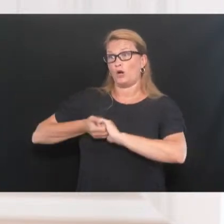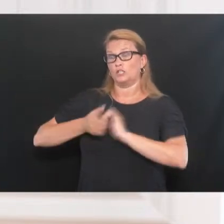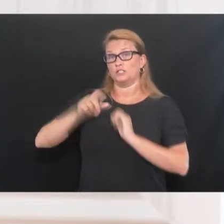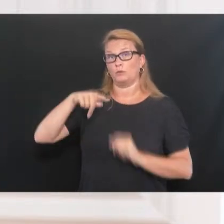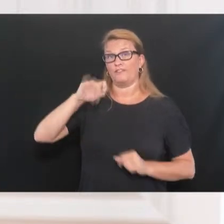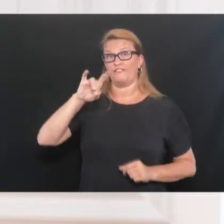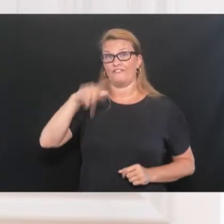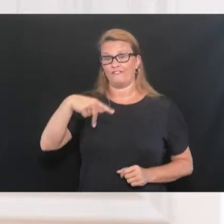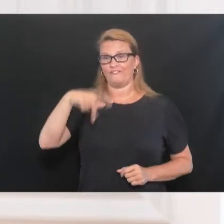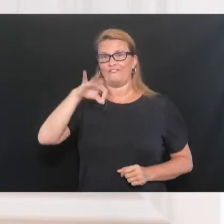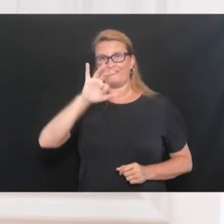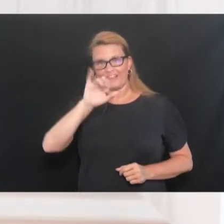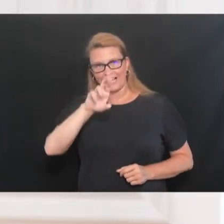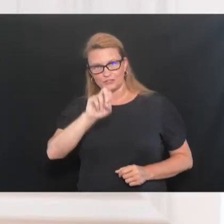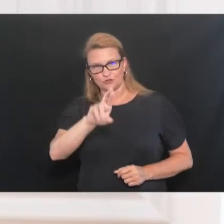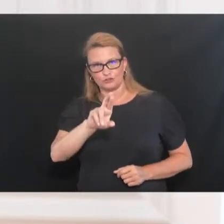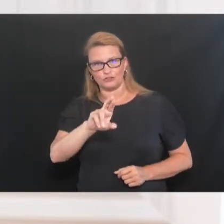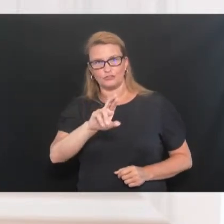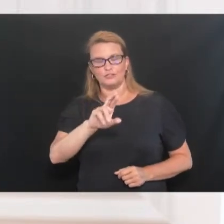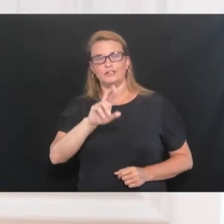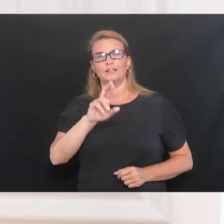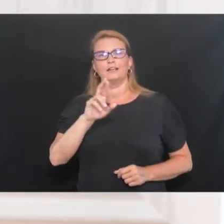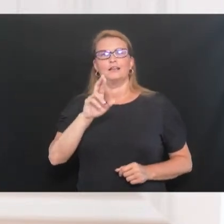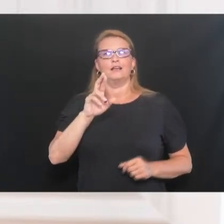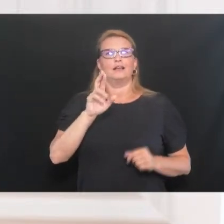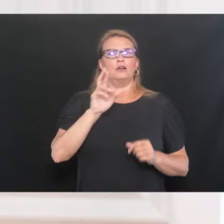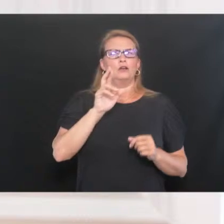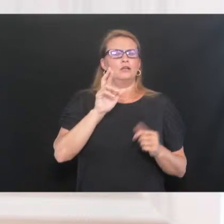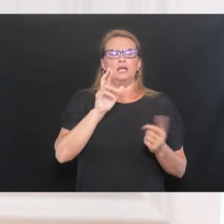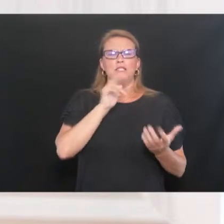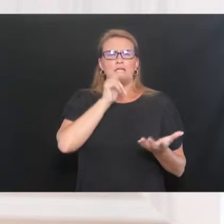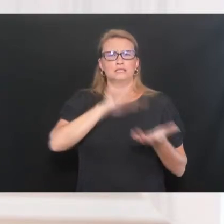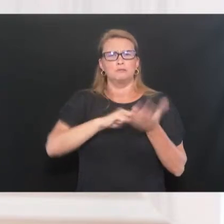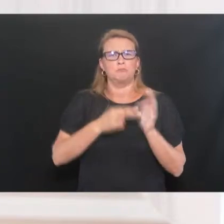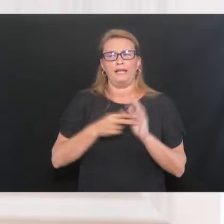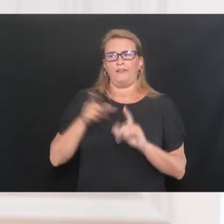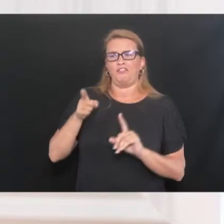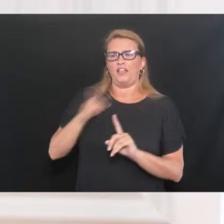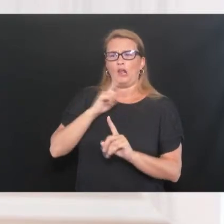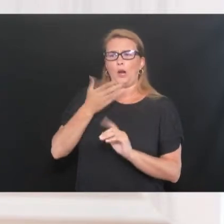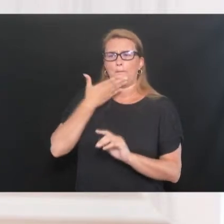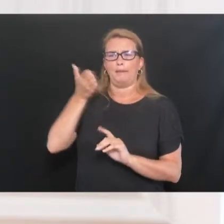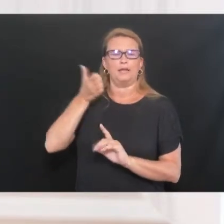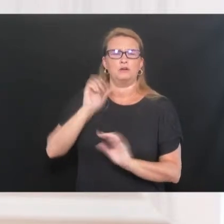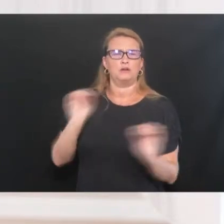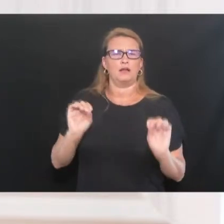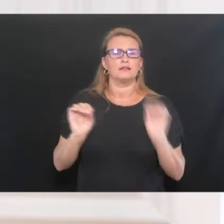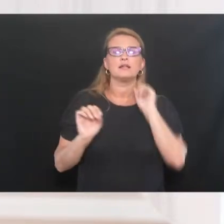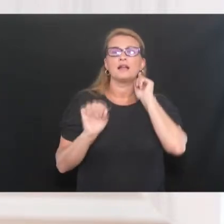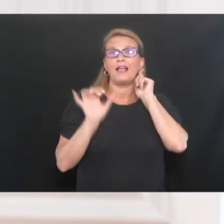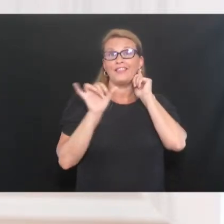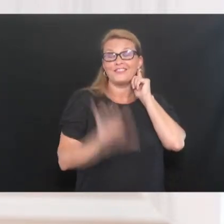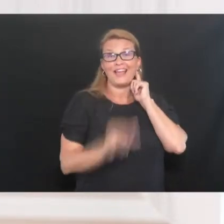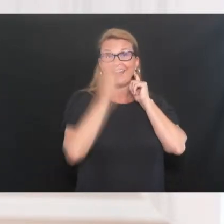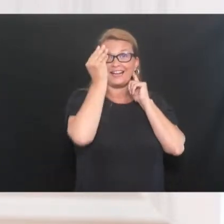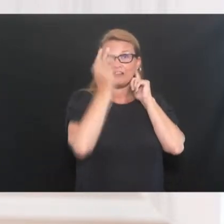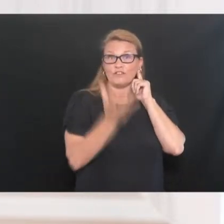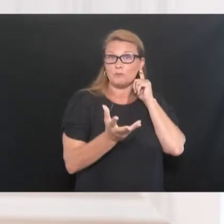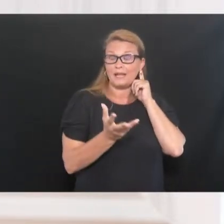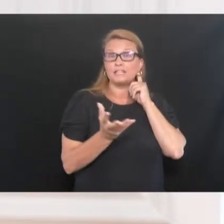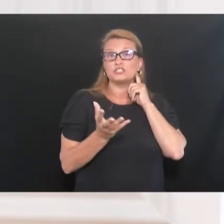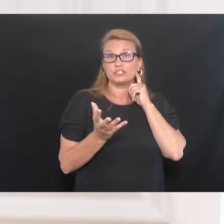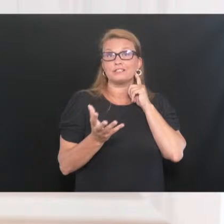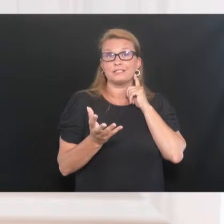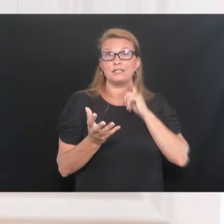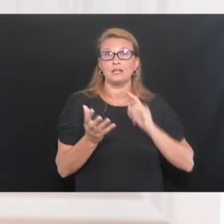not necessarily, independently act on anything, but use this information, share this information